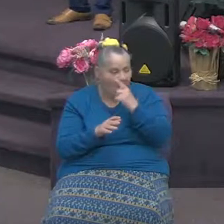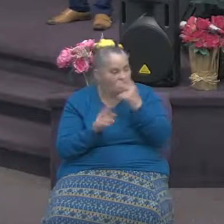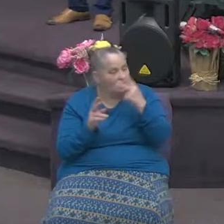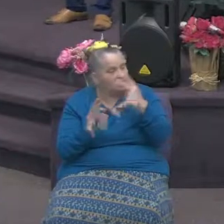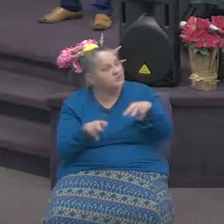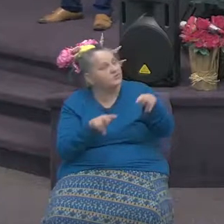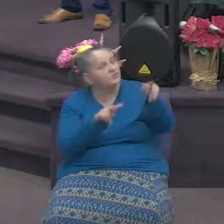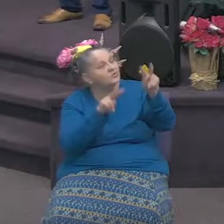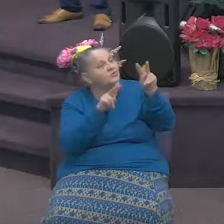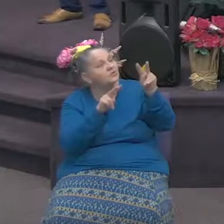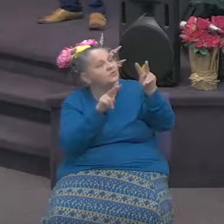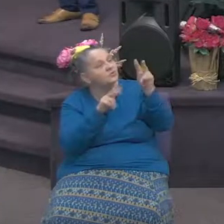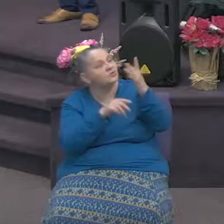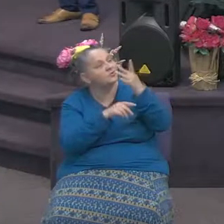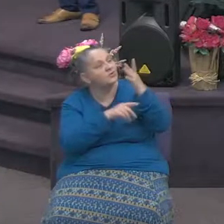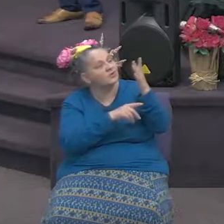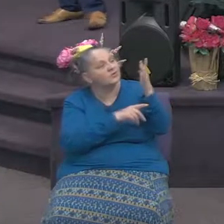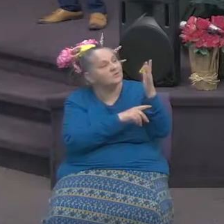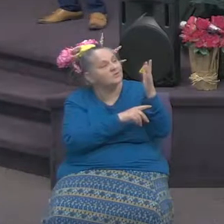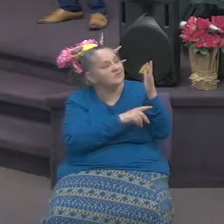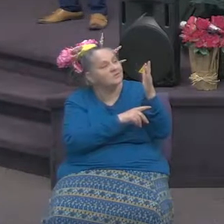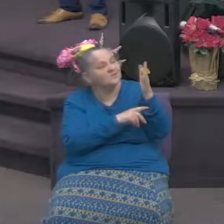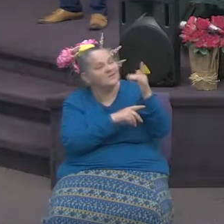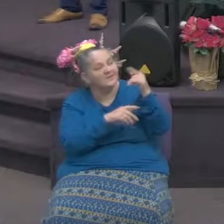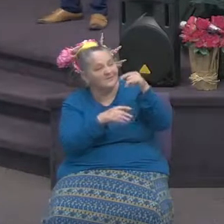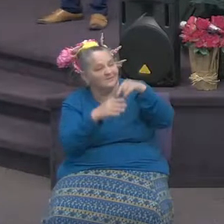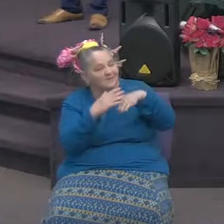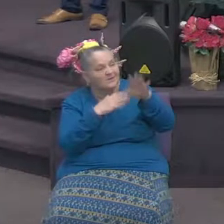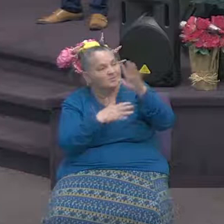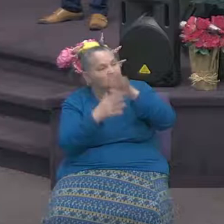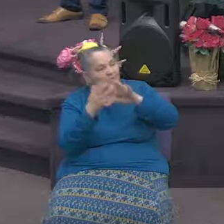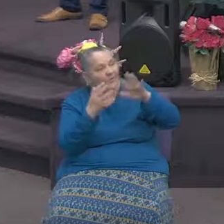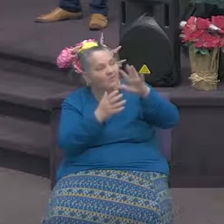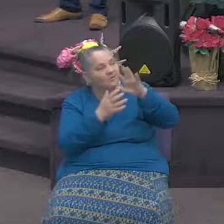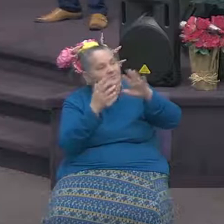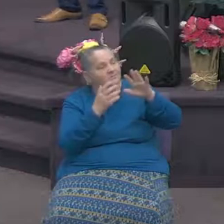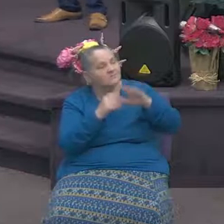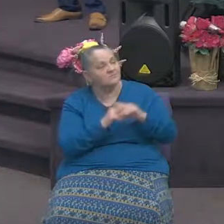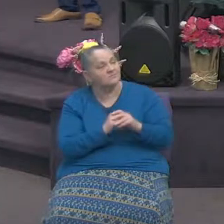you even in this wilderness, even in this storm,